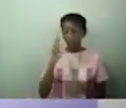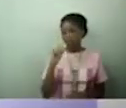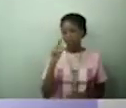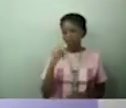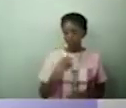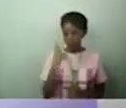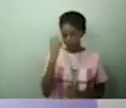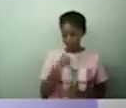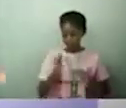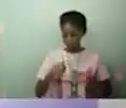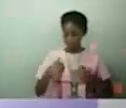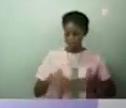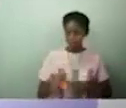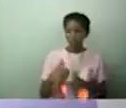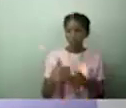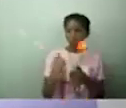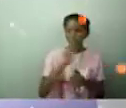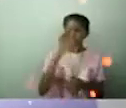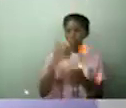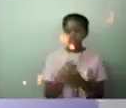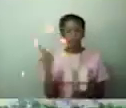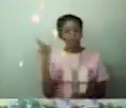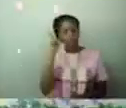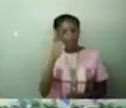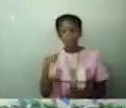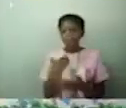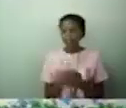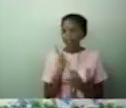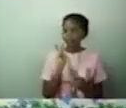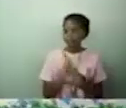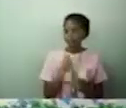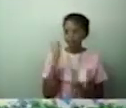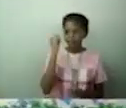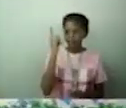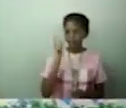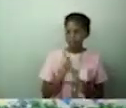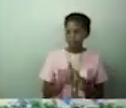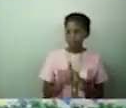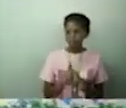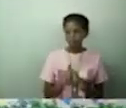always summarize everything and say it's the same old devil.